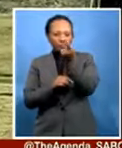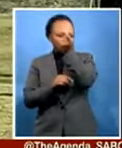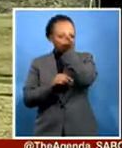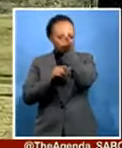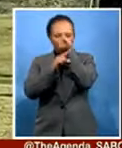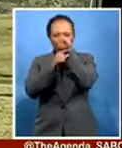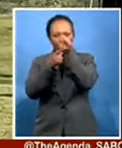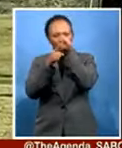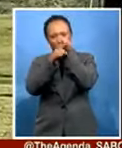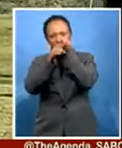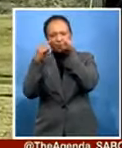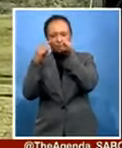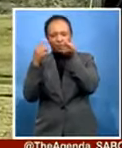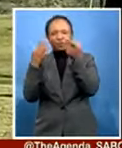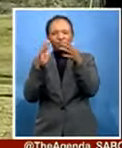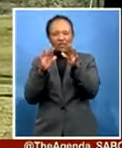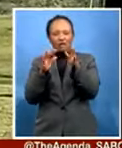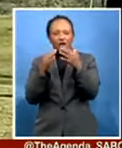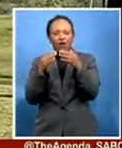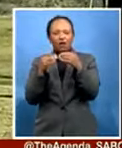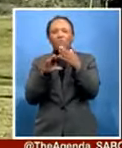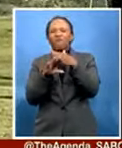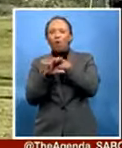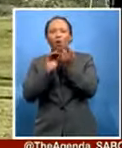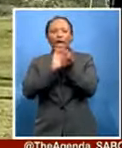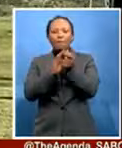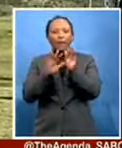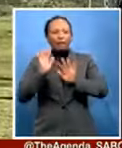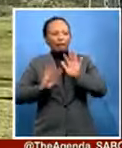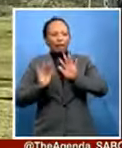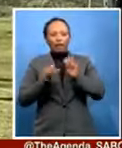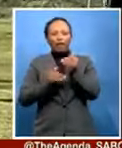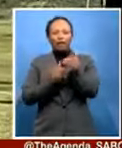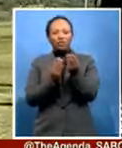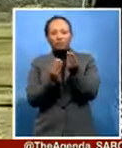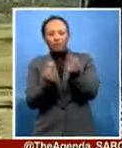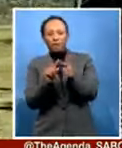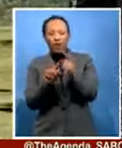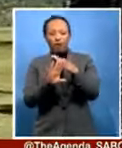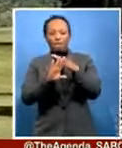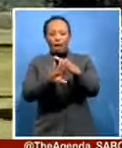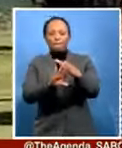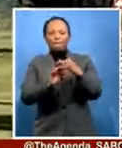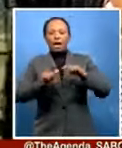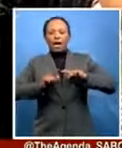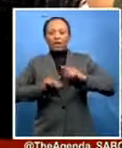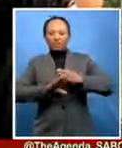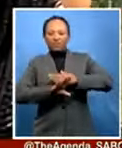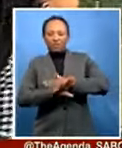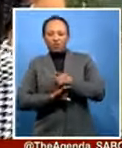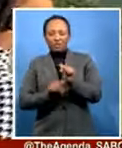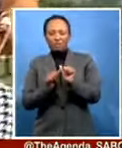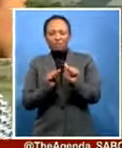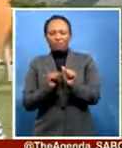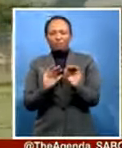What role now do you think that science can play in preventing poaching, unlike other methods that are used before? I think Well, science is allowing us